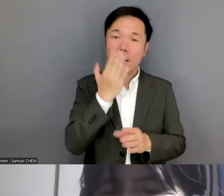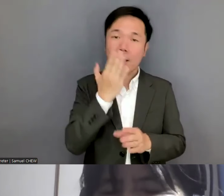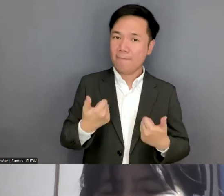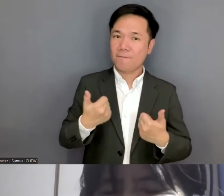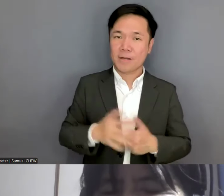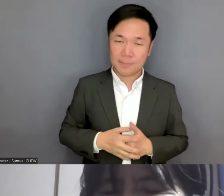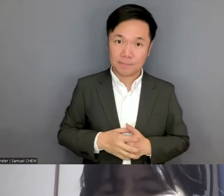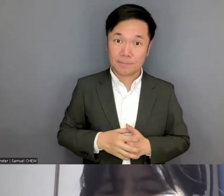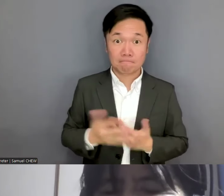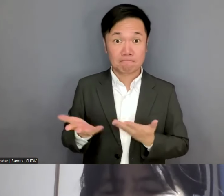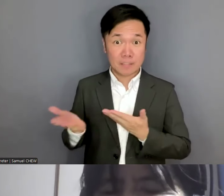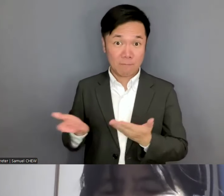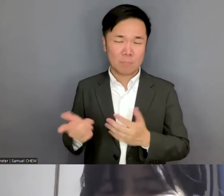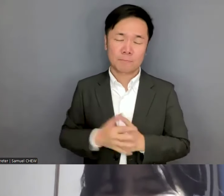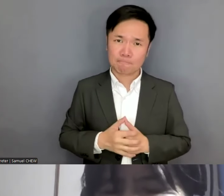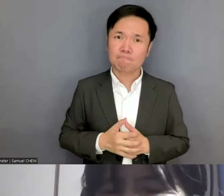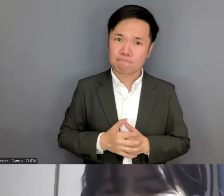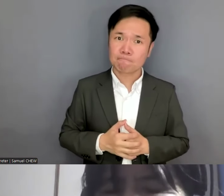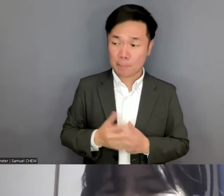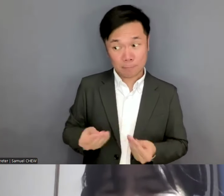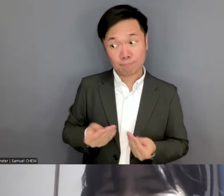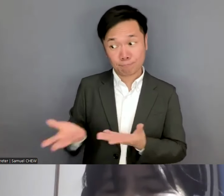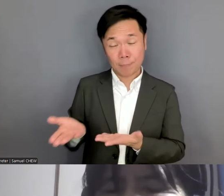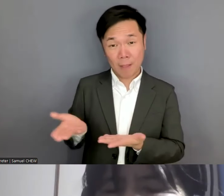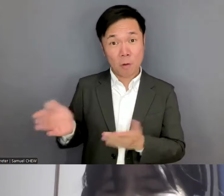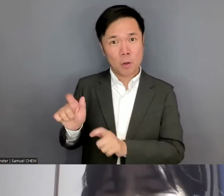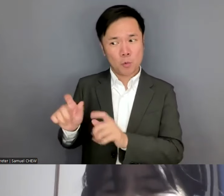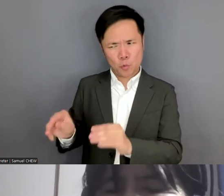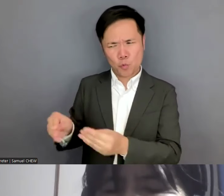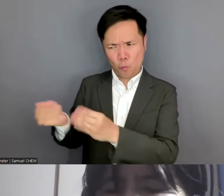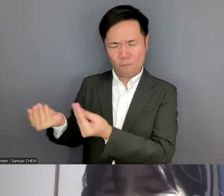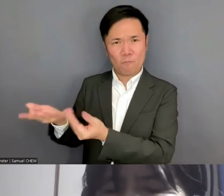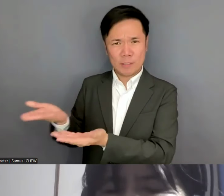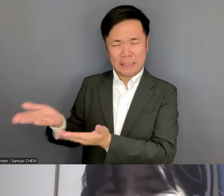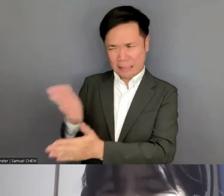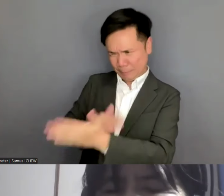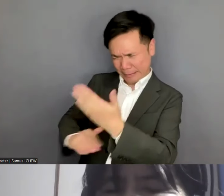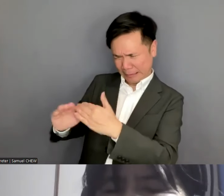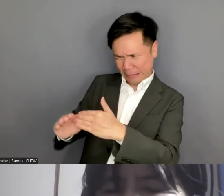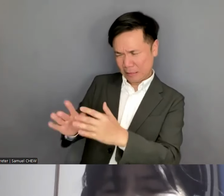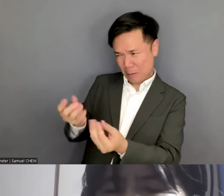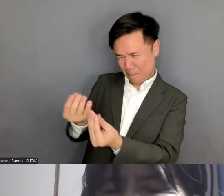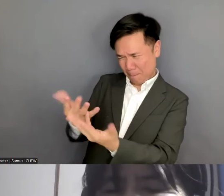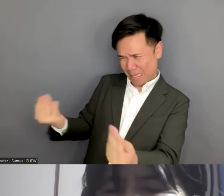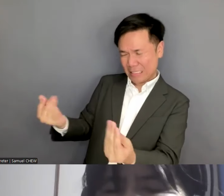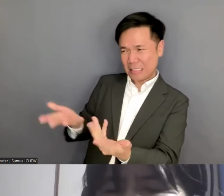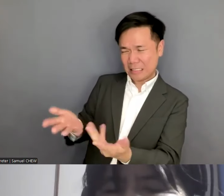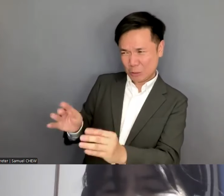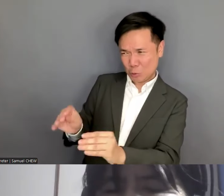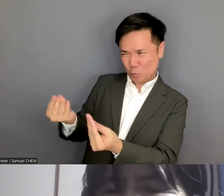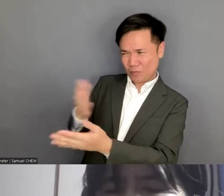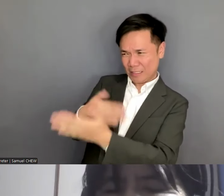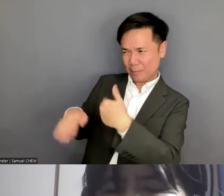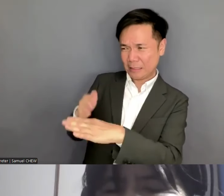services that should be addressed for youths with disability, because we find that most youth with disability